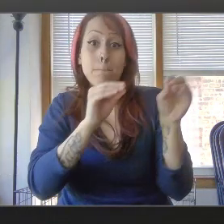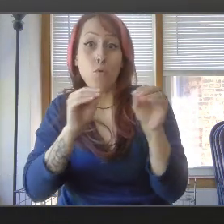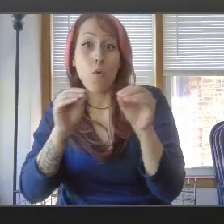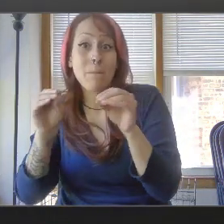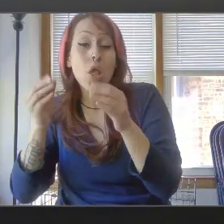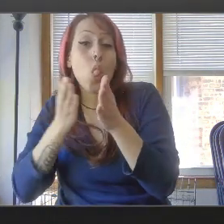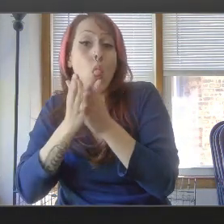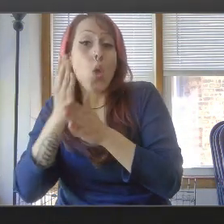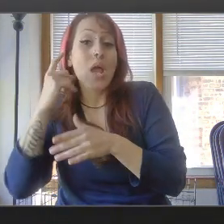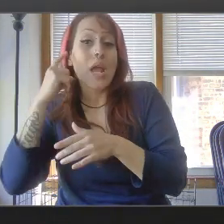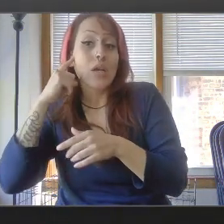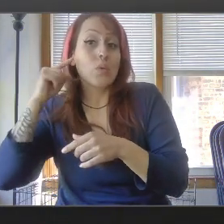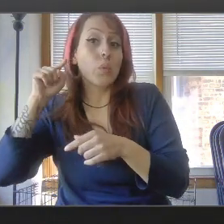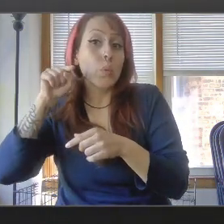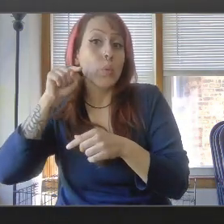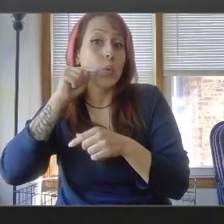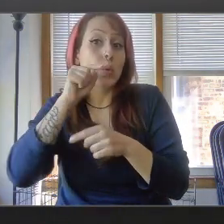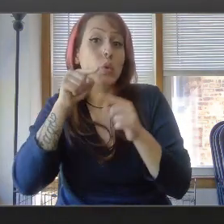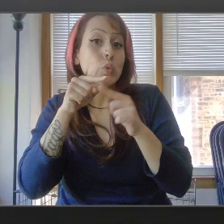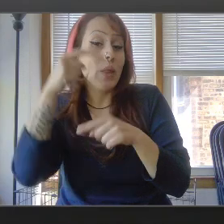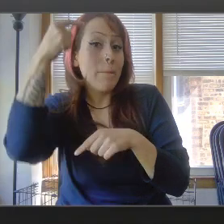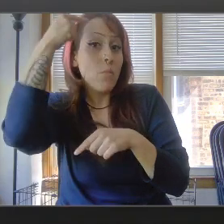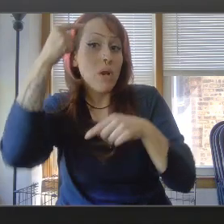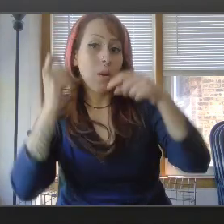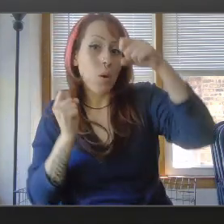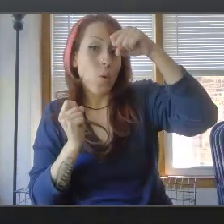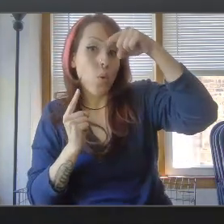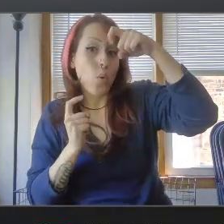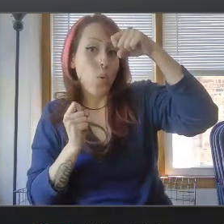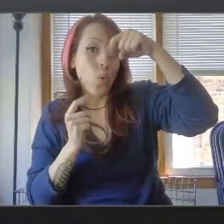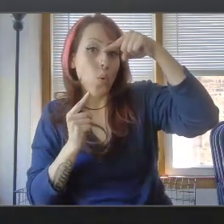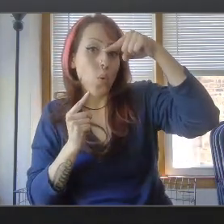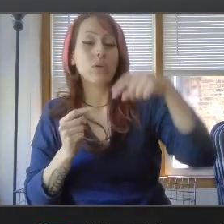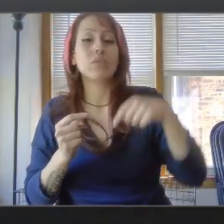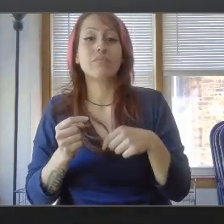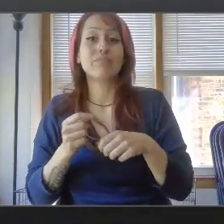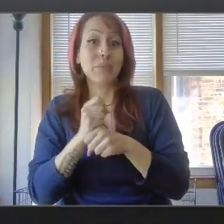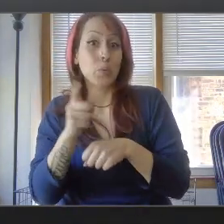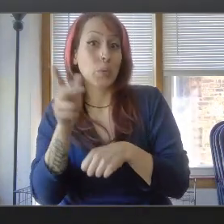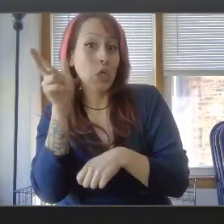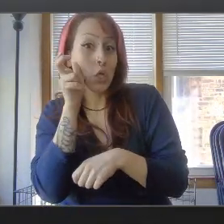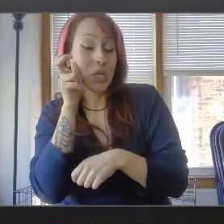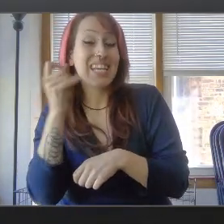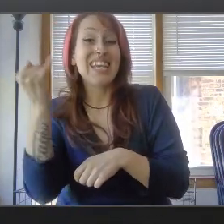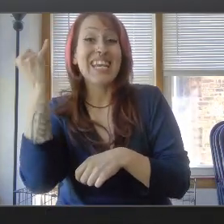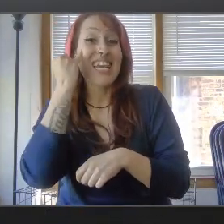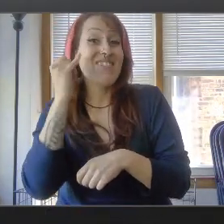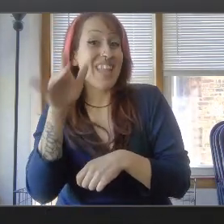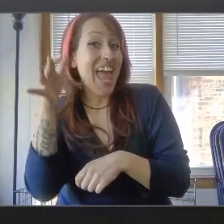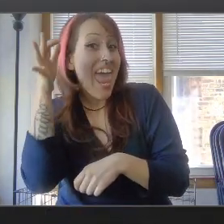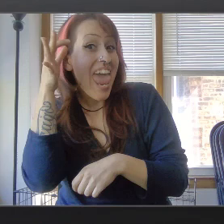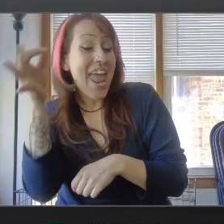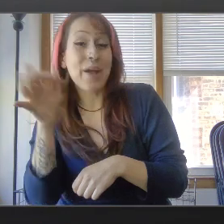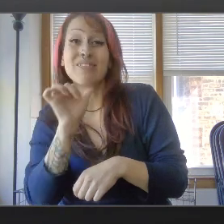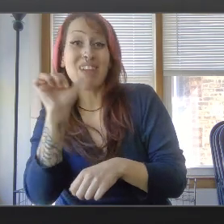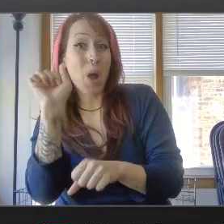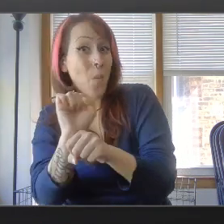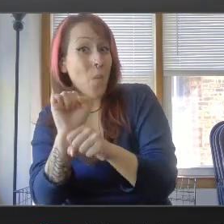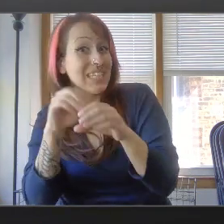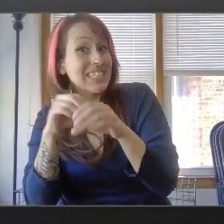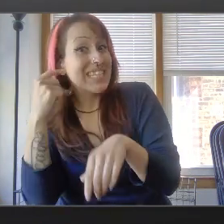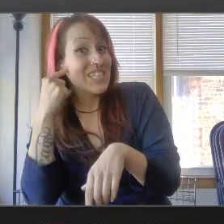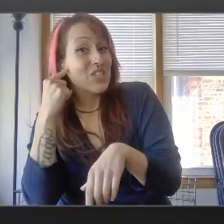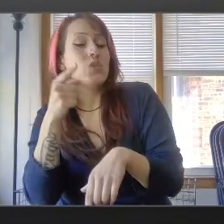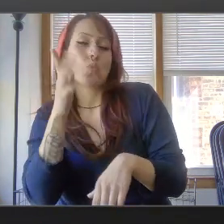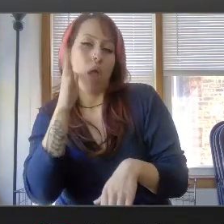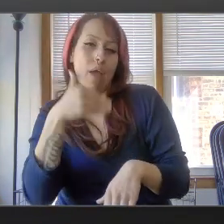the brain, causing you to hear. If these hair cells don't work right, you'll have a hearing loss. Some of the most important